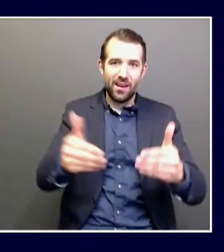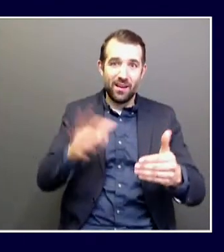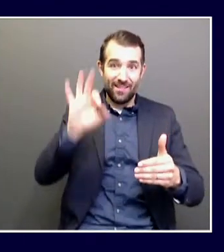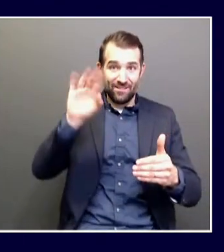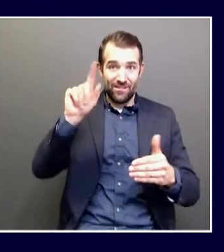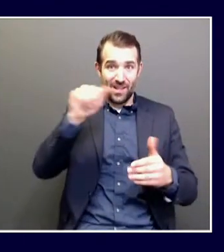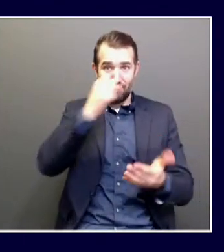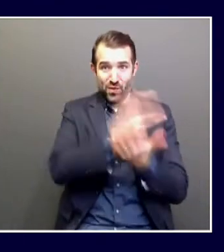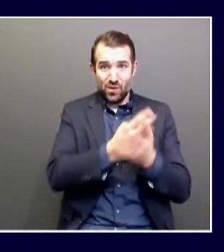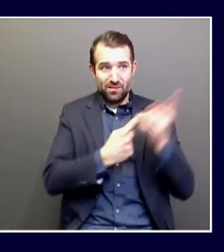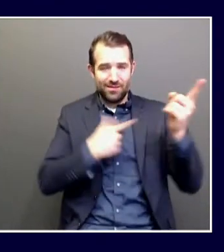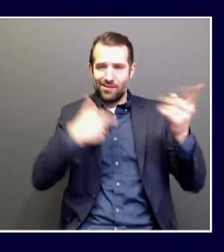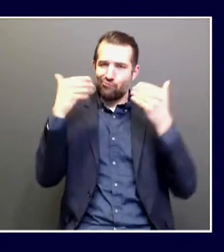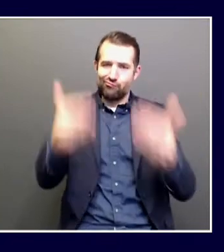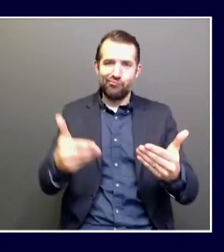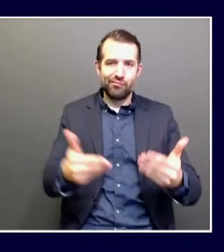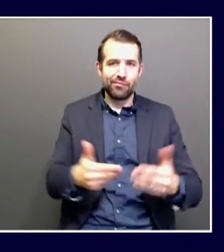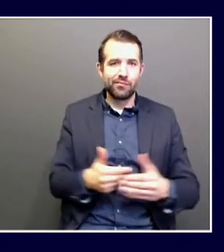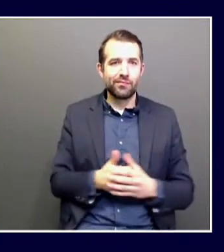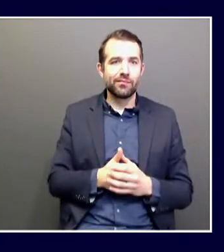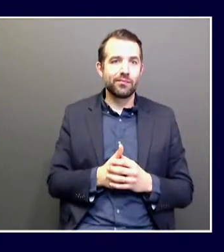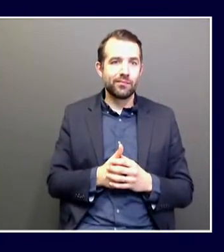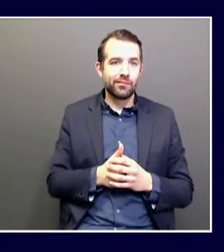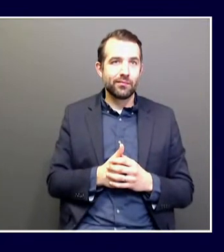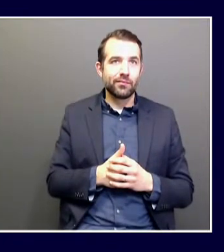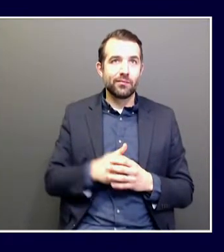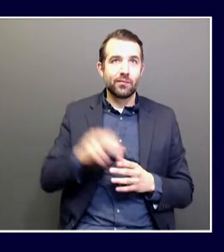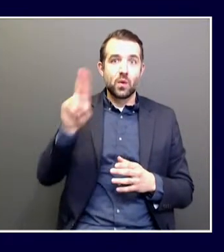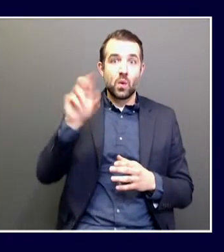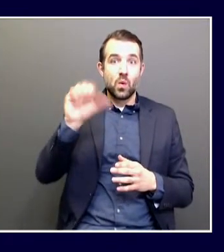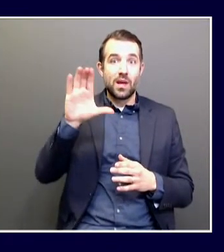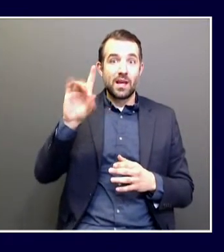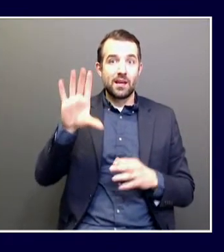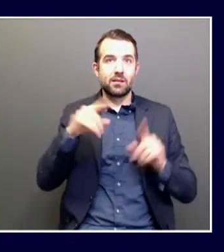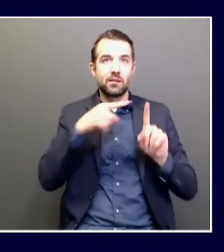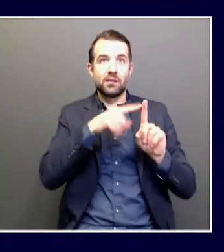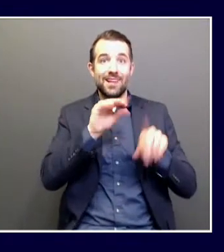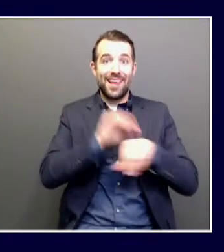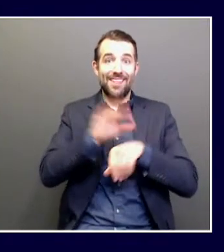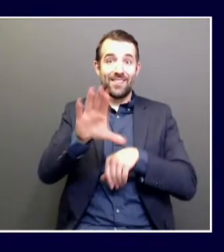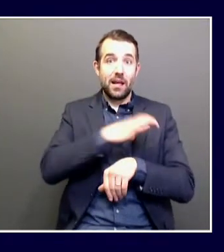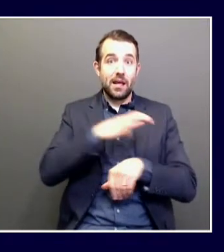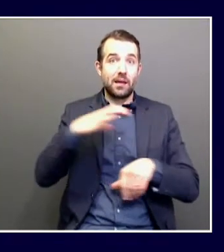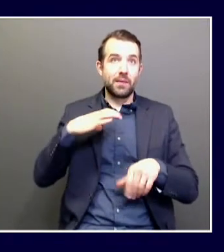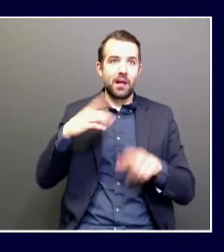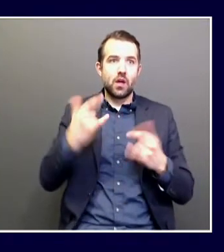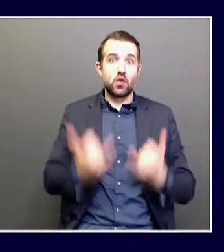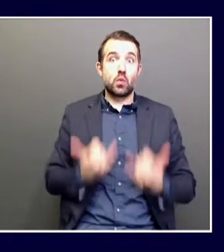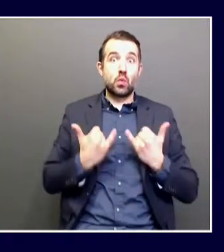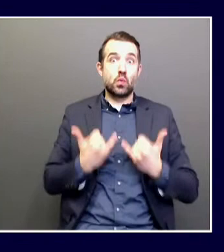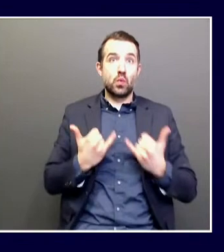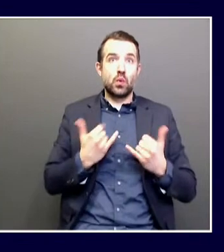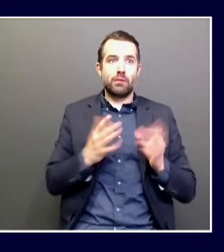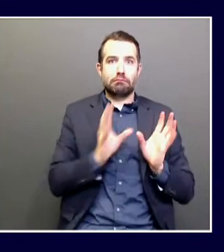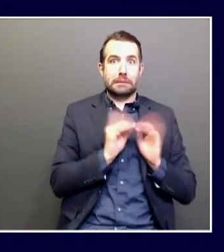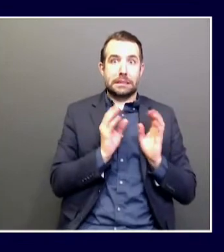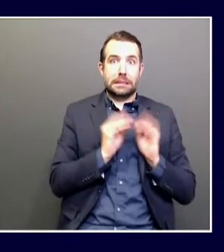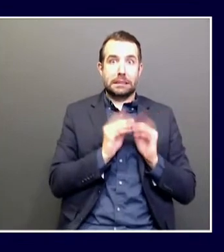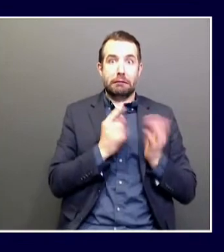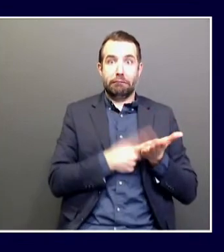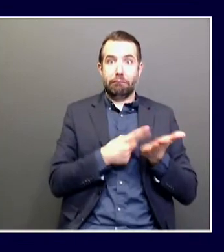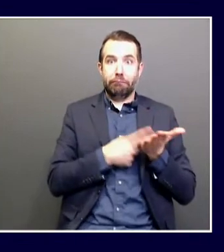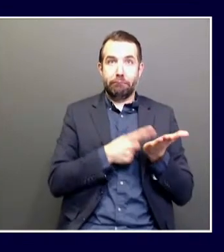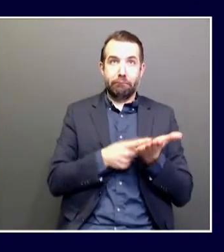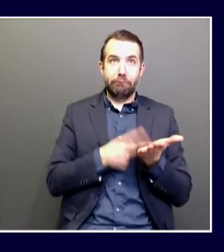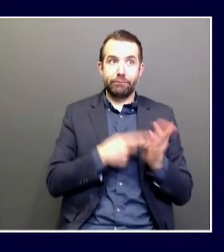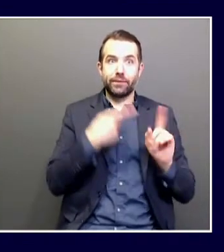wait. The US CDC's advisory committee, which is meeting right now, only issues recommendations and guidelines. It